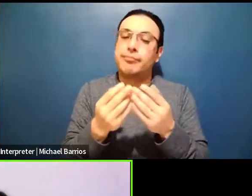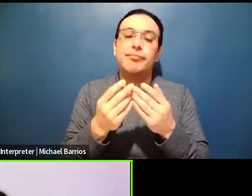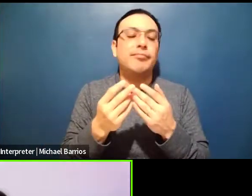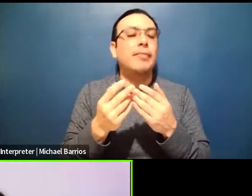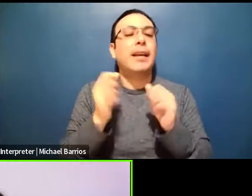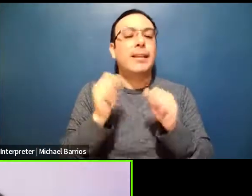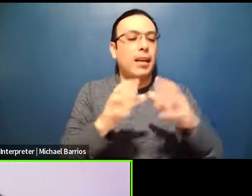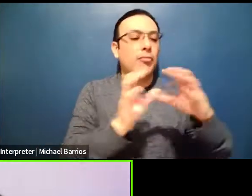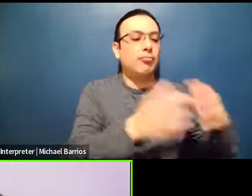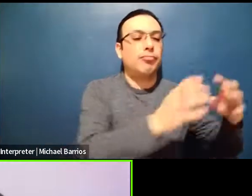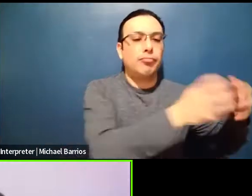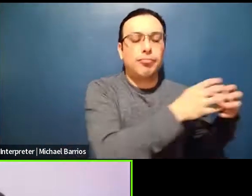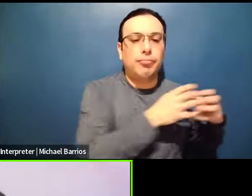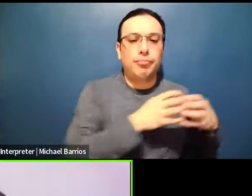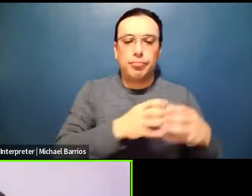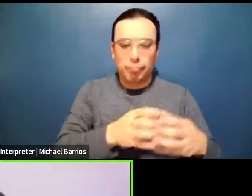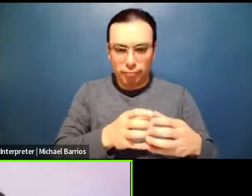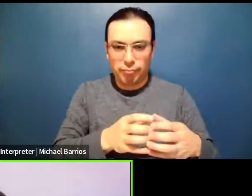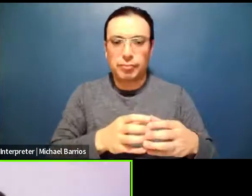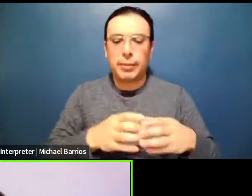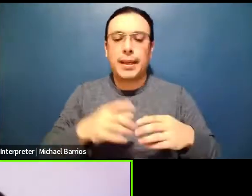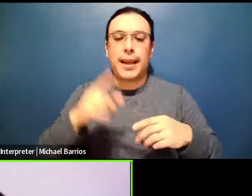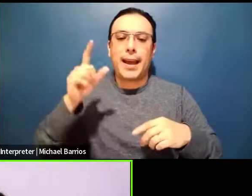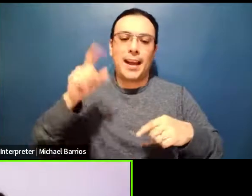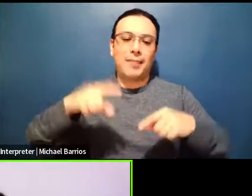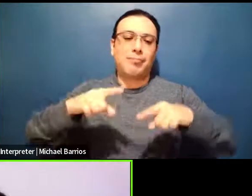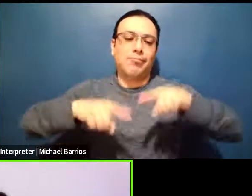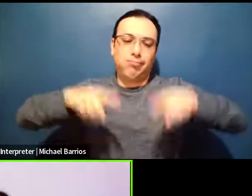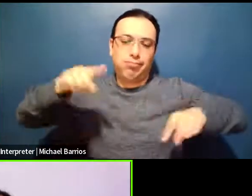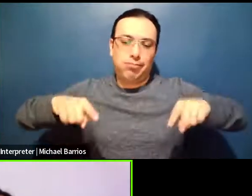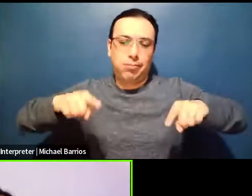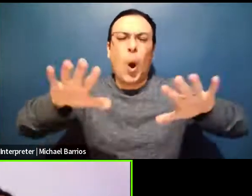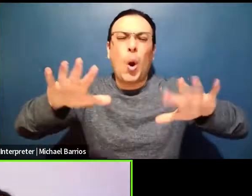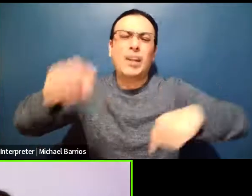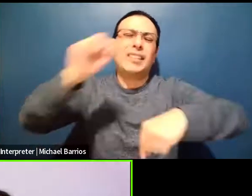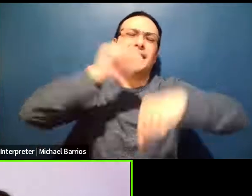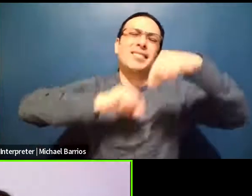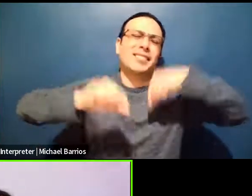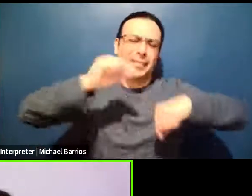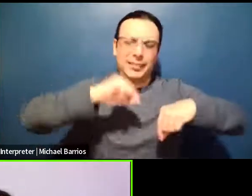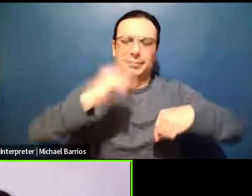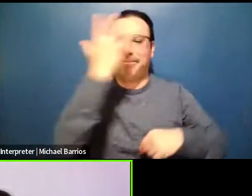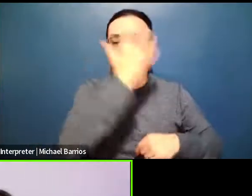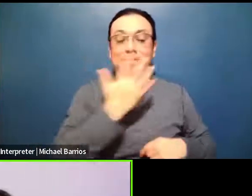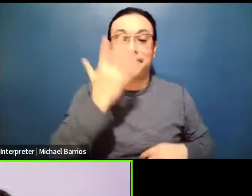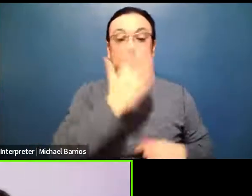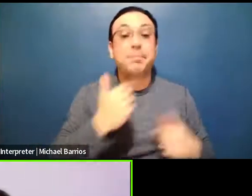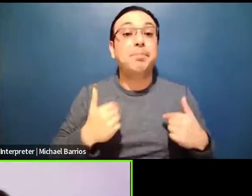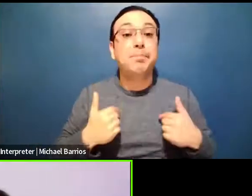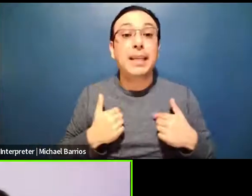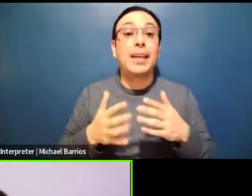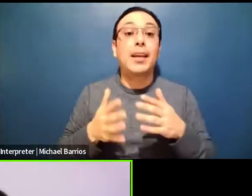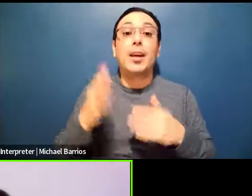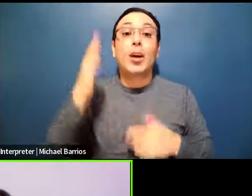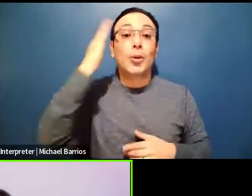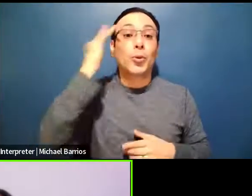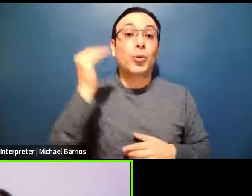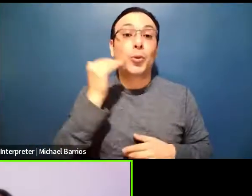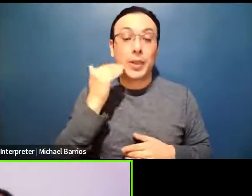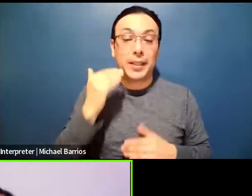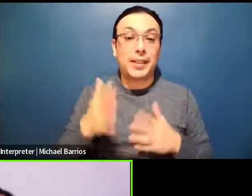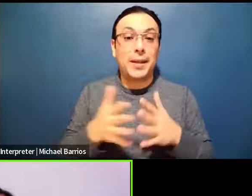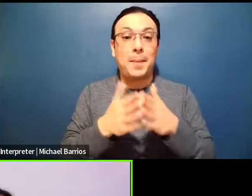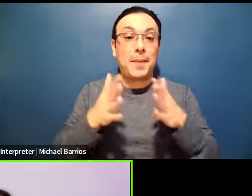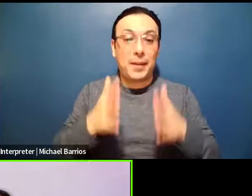raising. Oh, actually, let me do a visual description. I am a Korean American